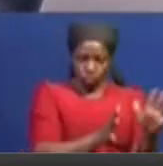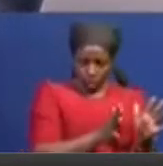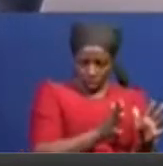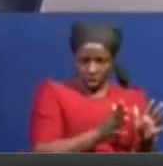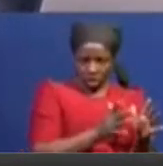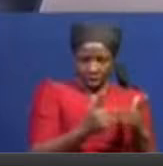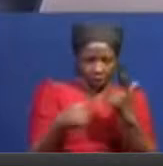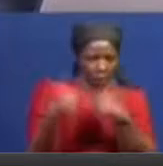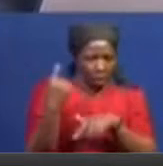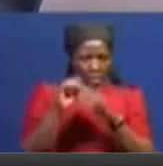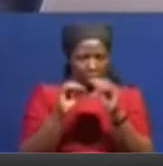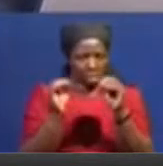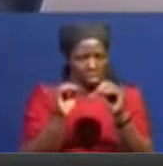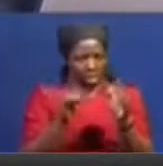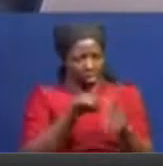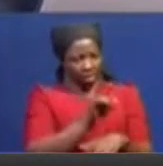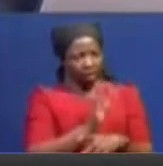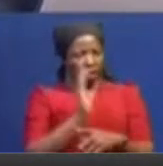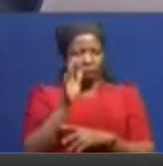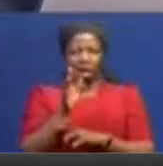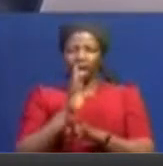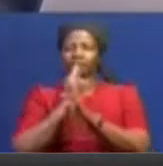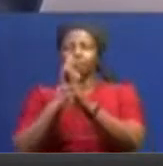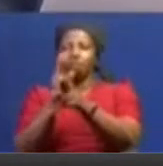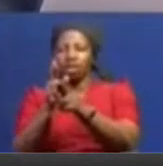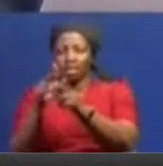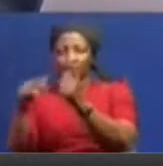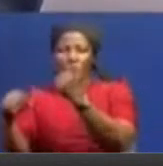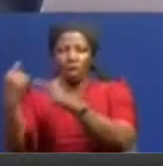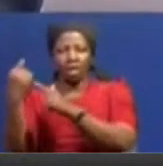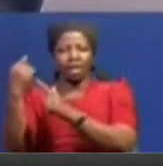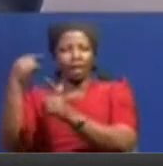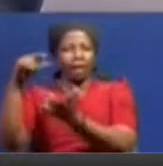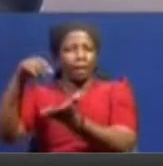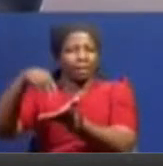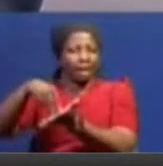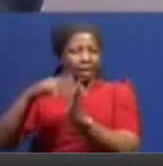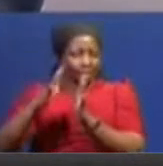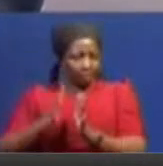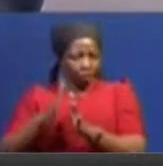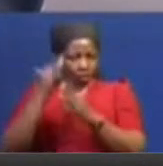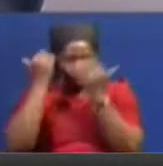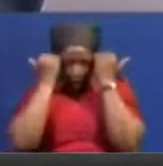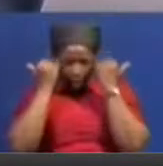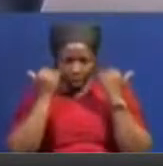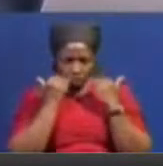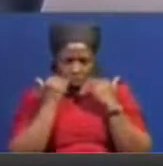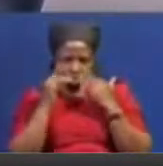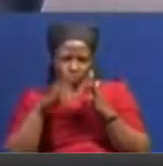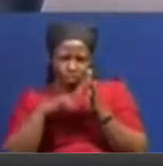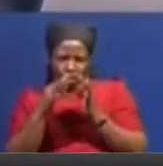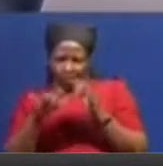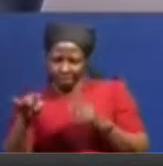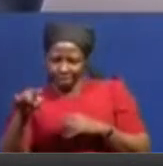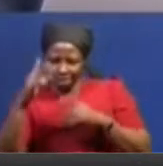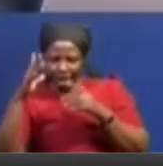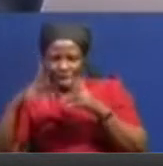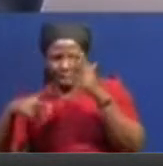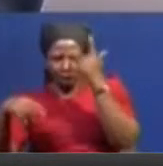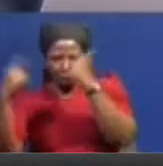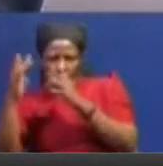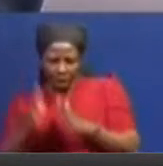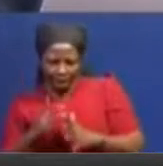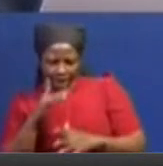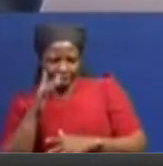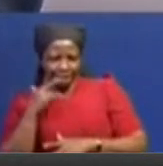candidate, would sue the winning candidate. What if the winning candidate said, listen, this election was